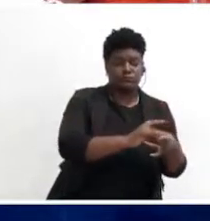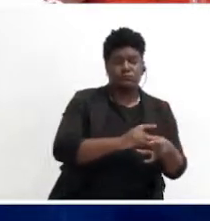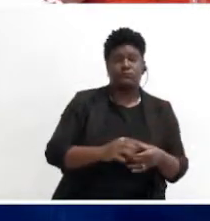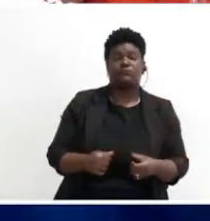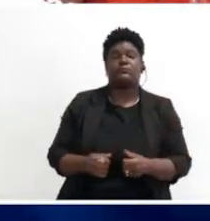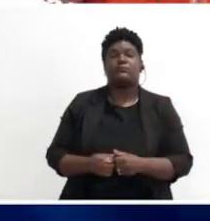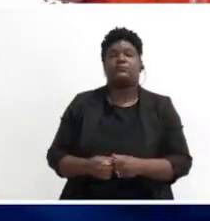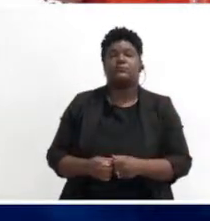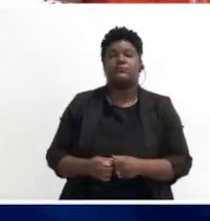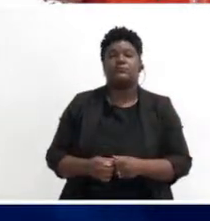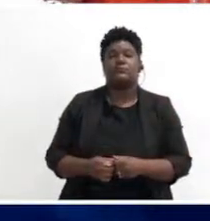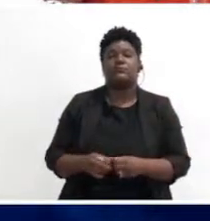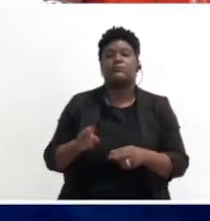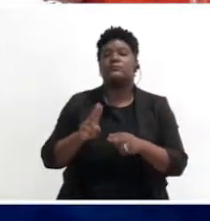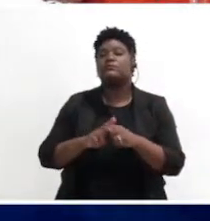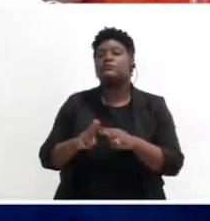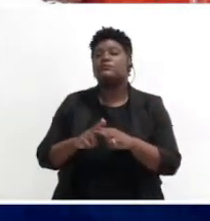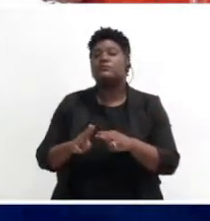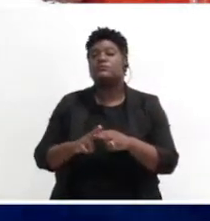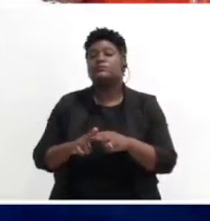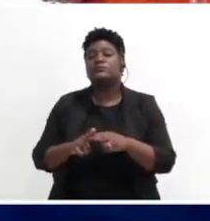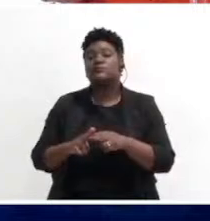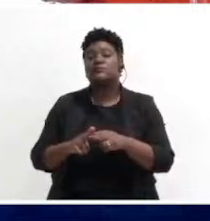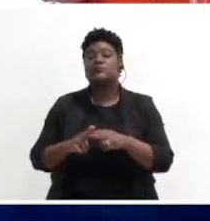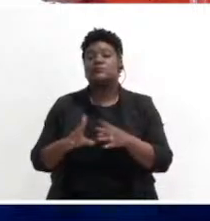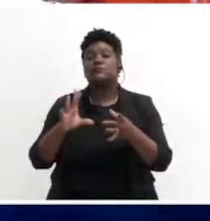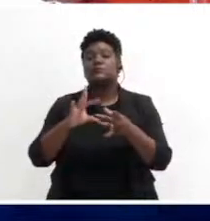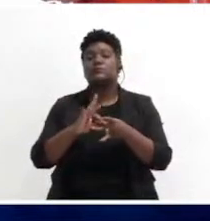using the hybrid bonding.